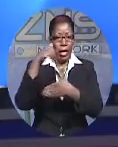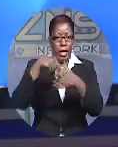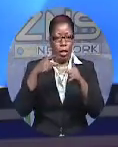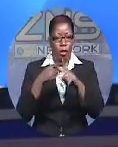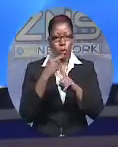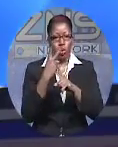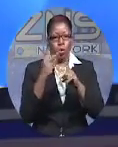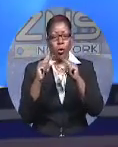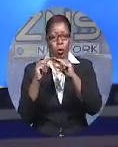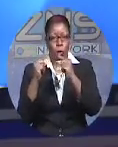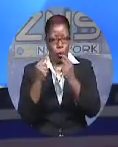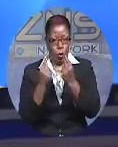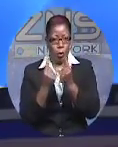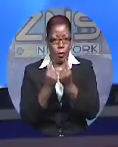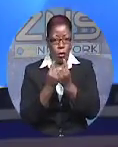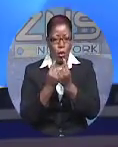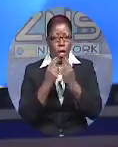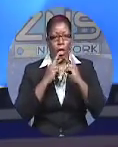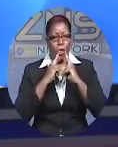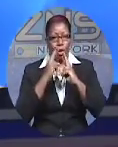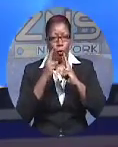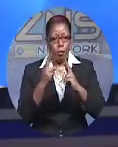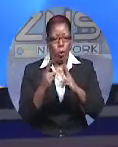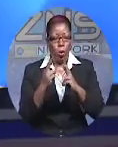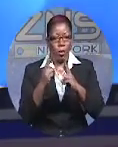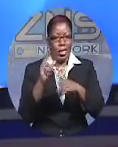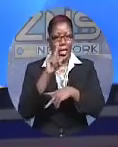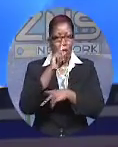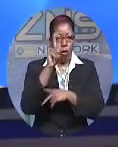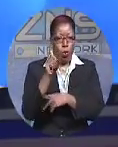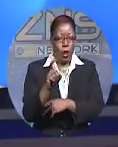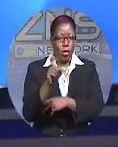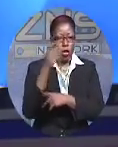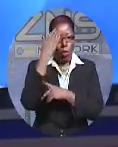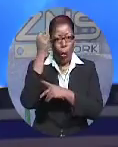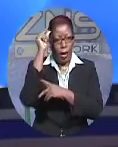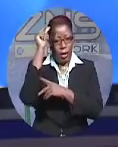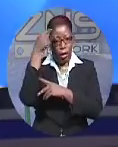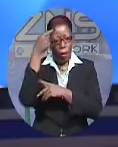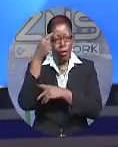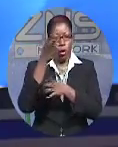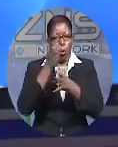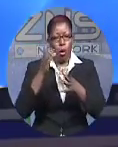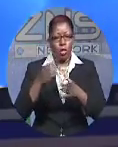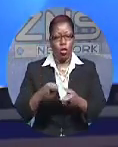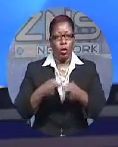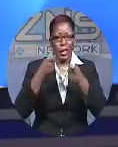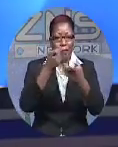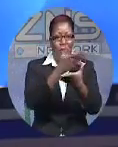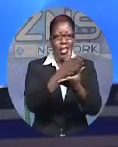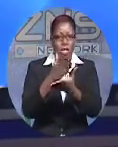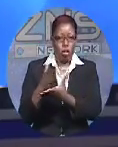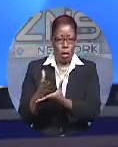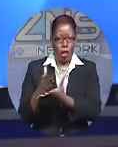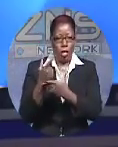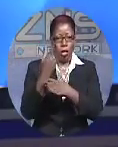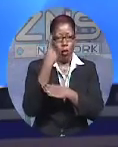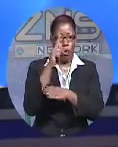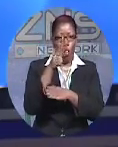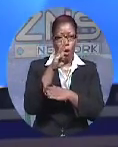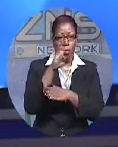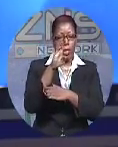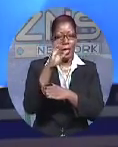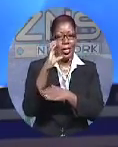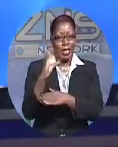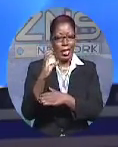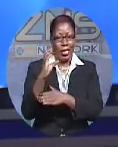two entities. According to reports, Cash questioned why the government is considering offering shares for BEC, which is already